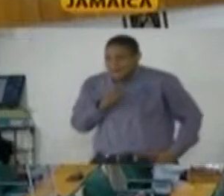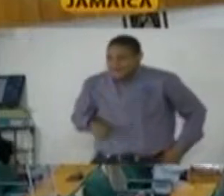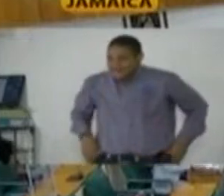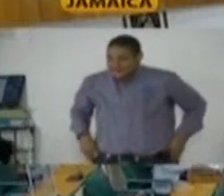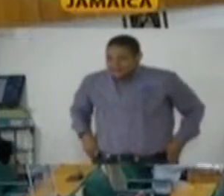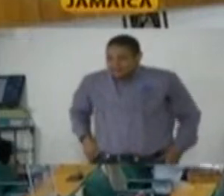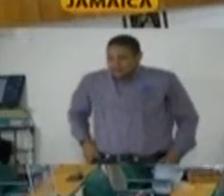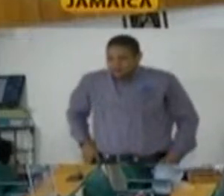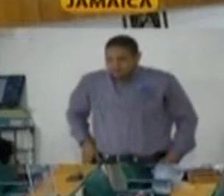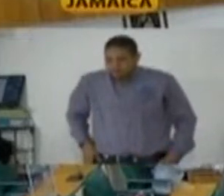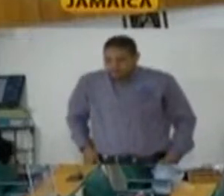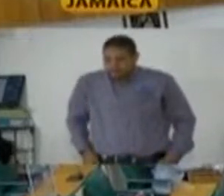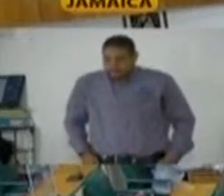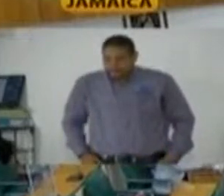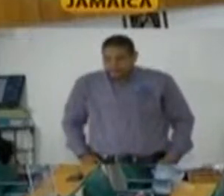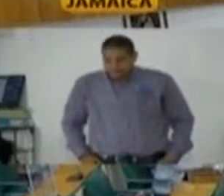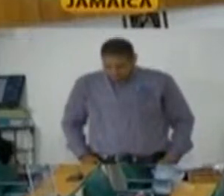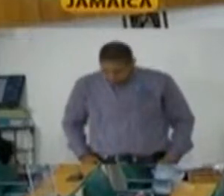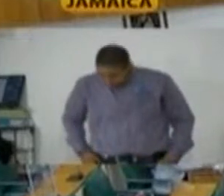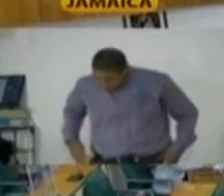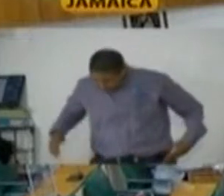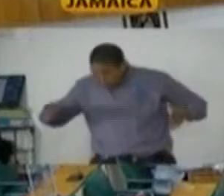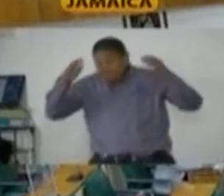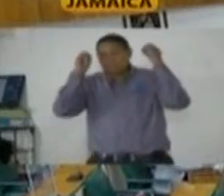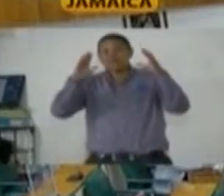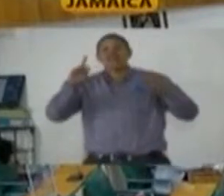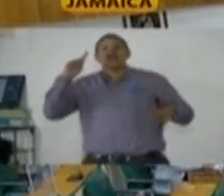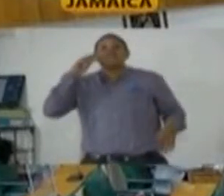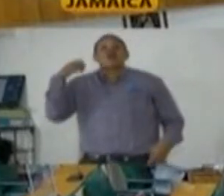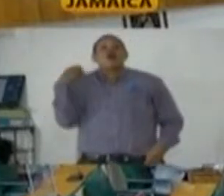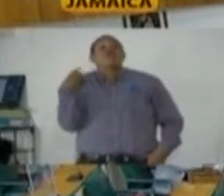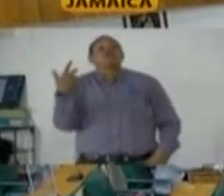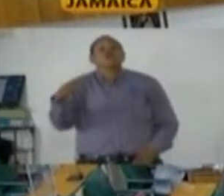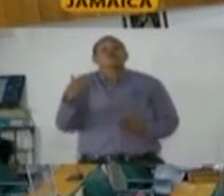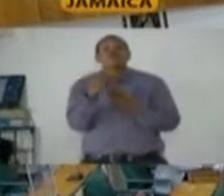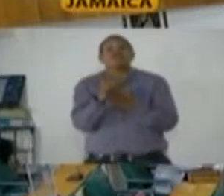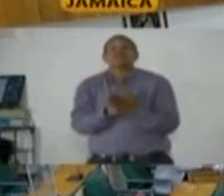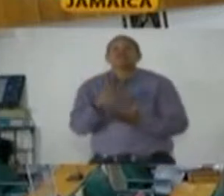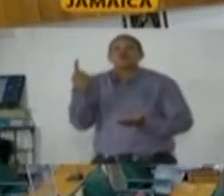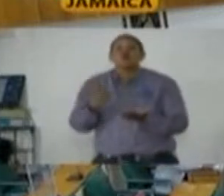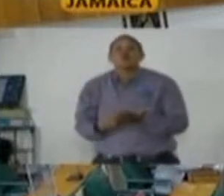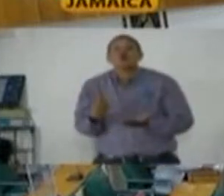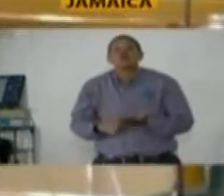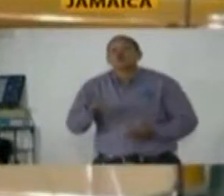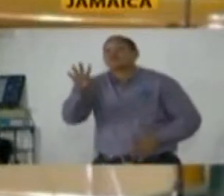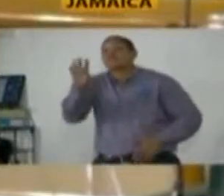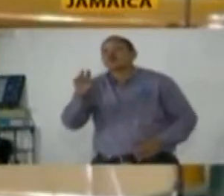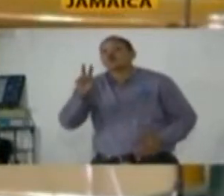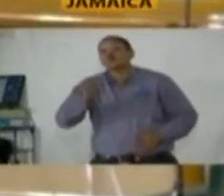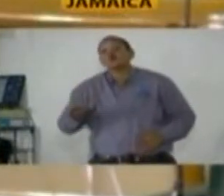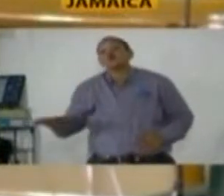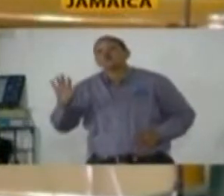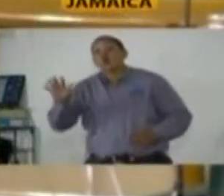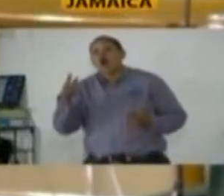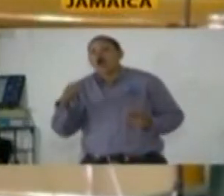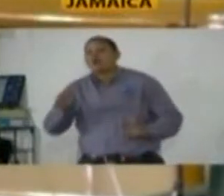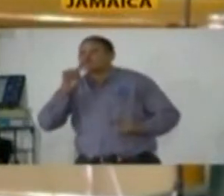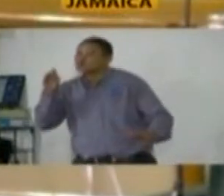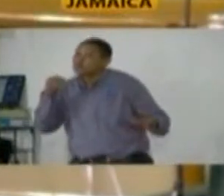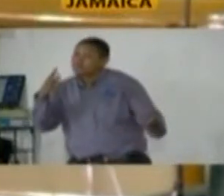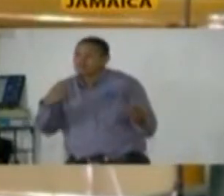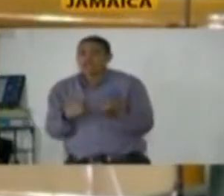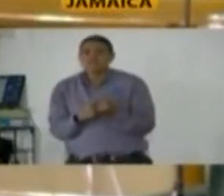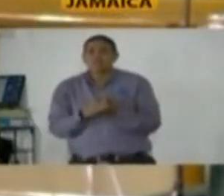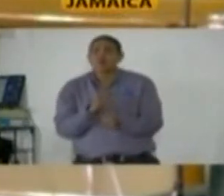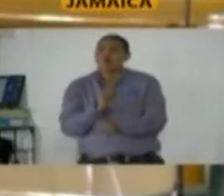Our field officers have already visited approximately 1,422 of them to offer support, and the